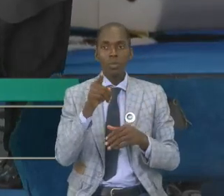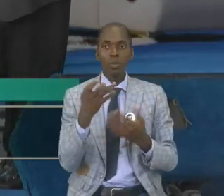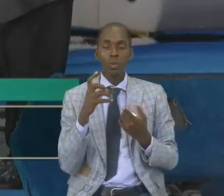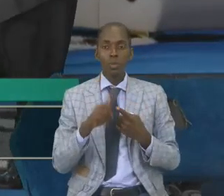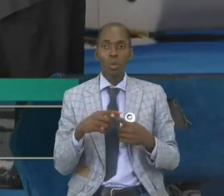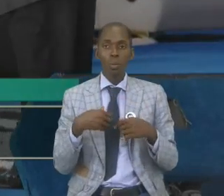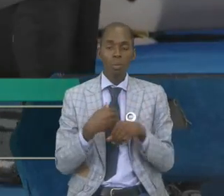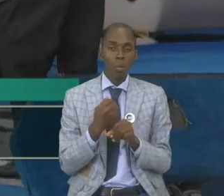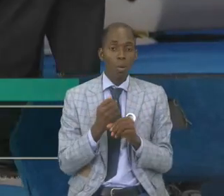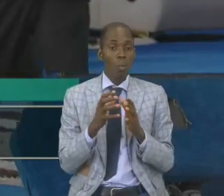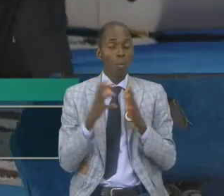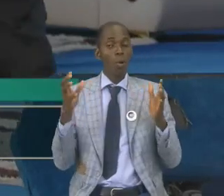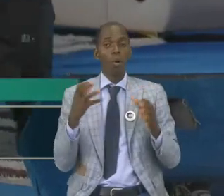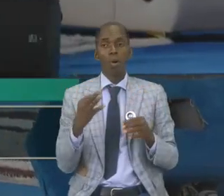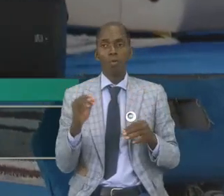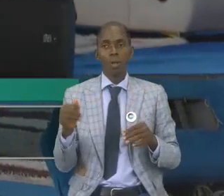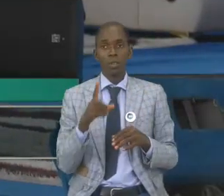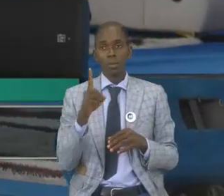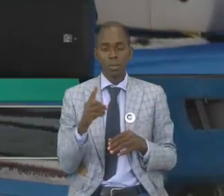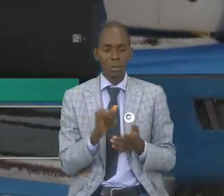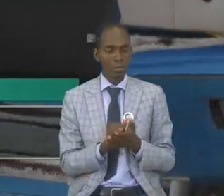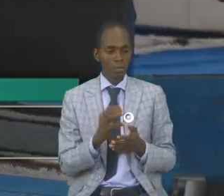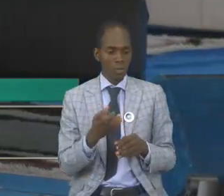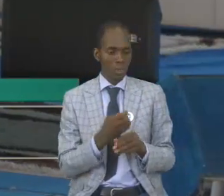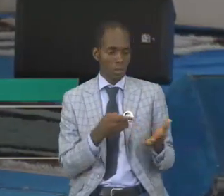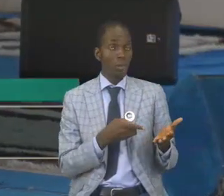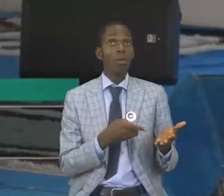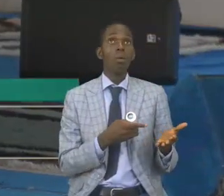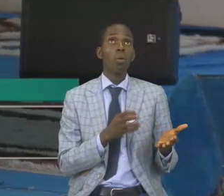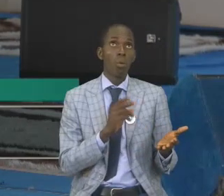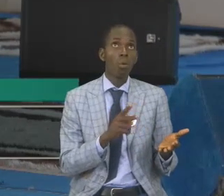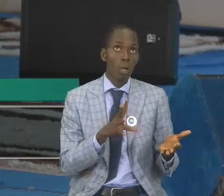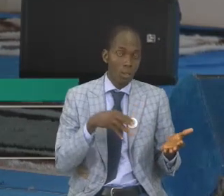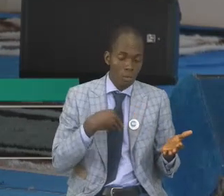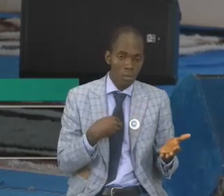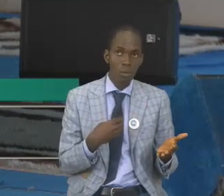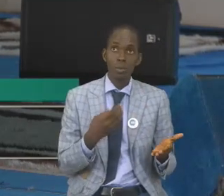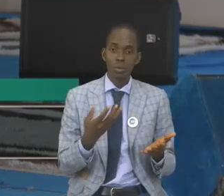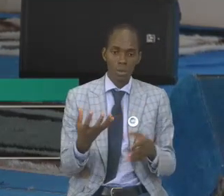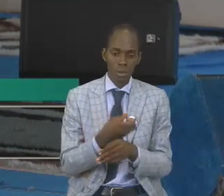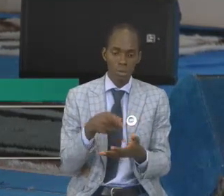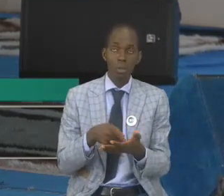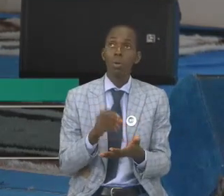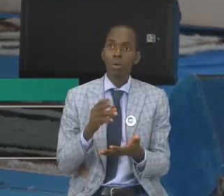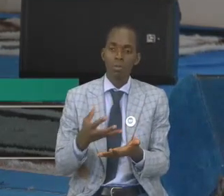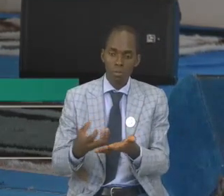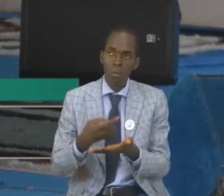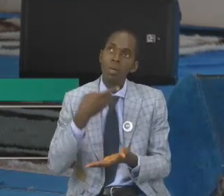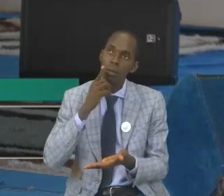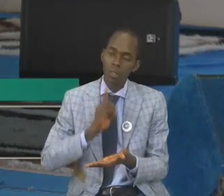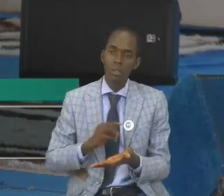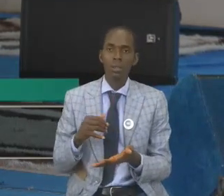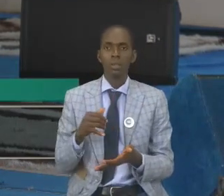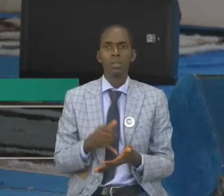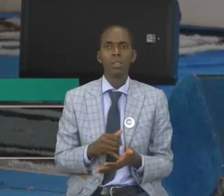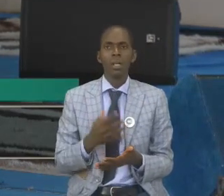of anyone. They say, take this. Yes, sir. He swallows it. Take that. He swallows it. It does not